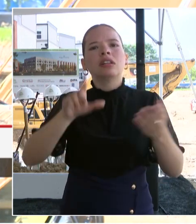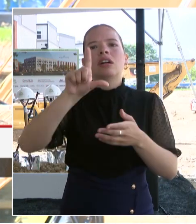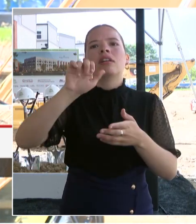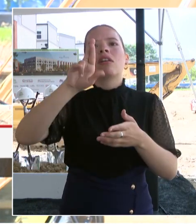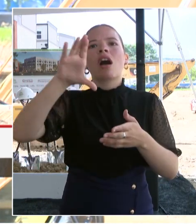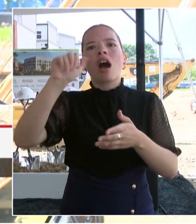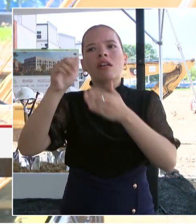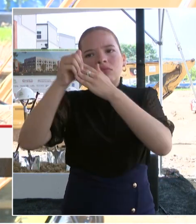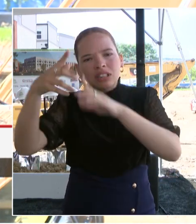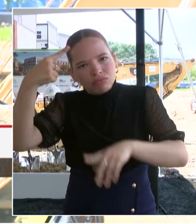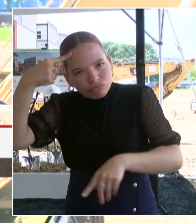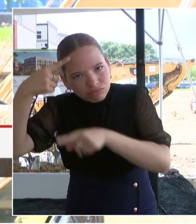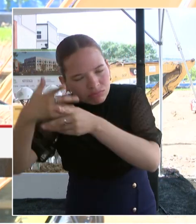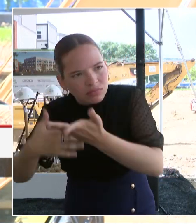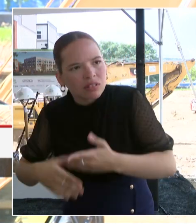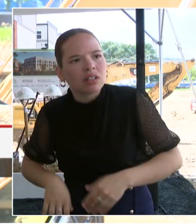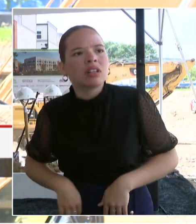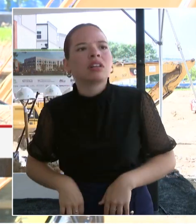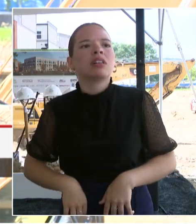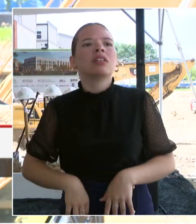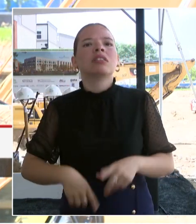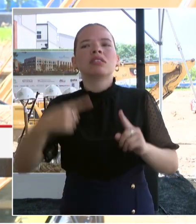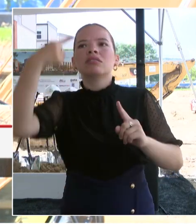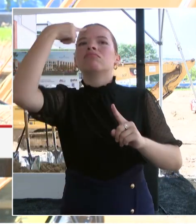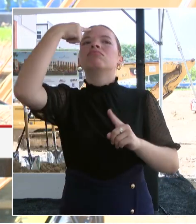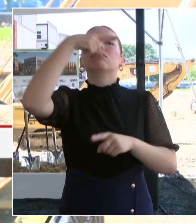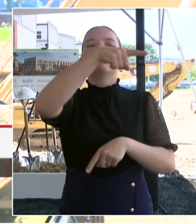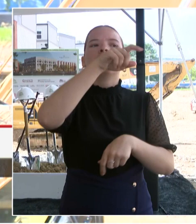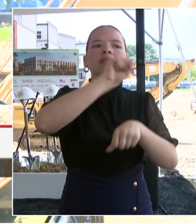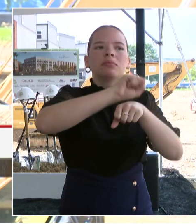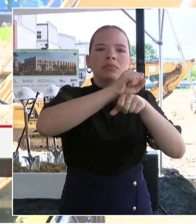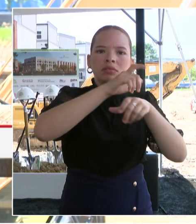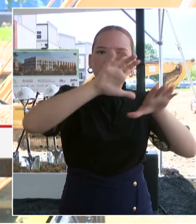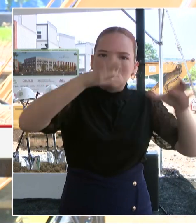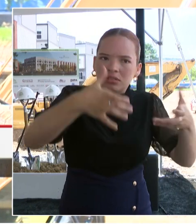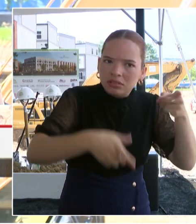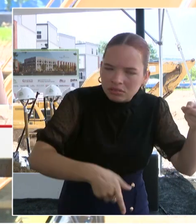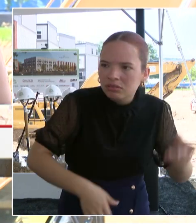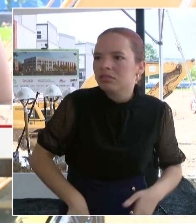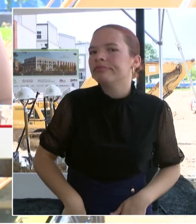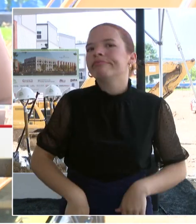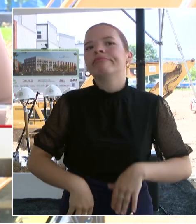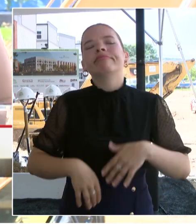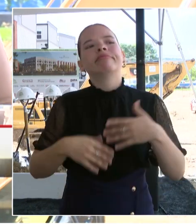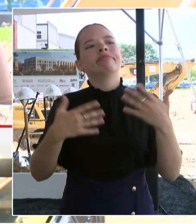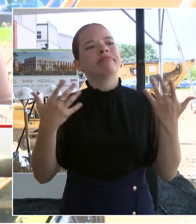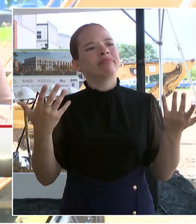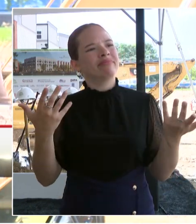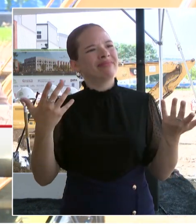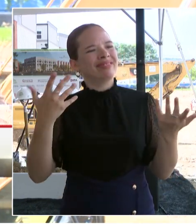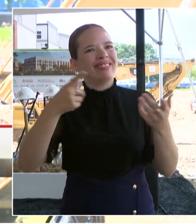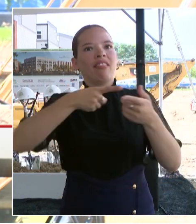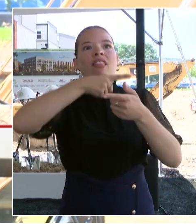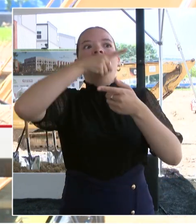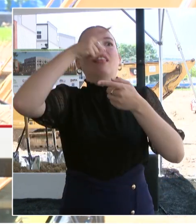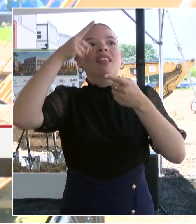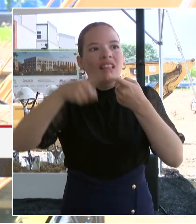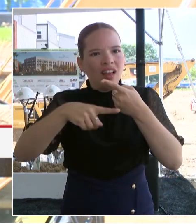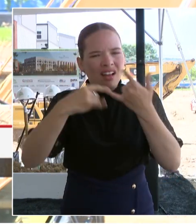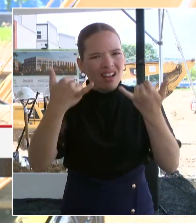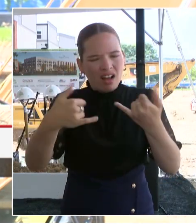Task Force. And then I see the effectiveness of